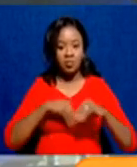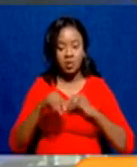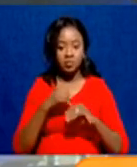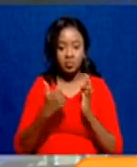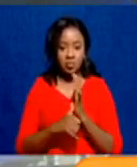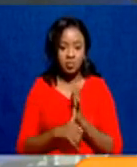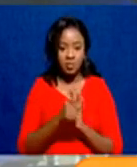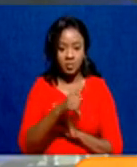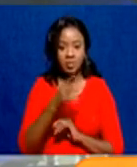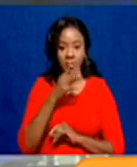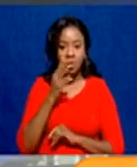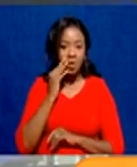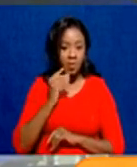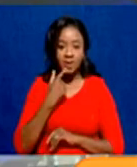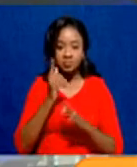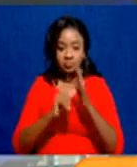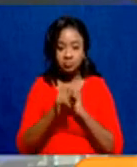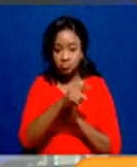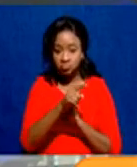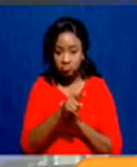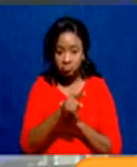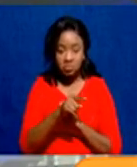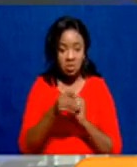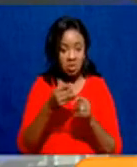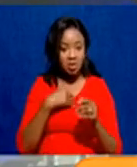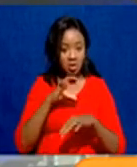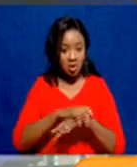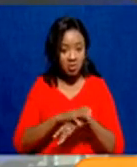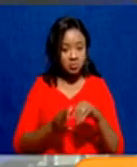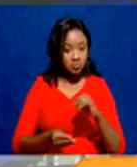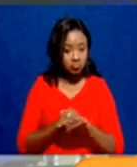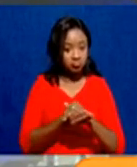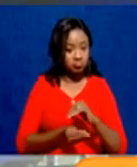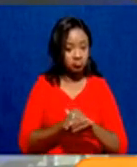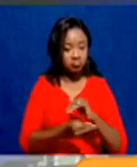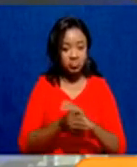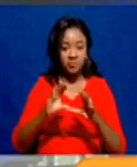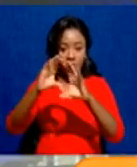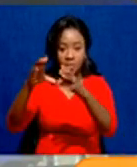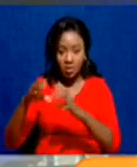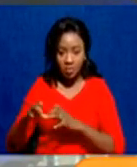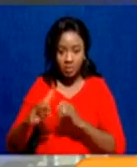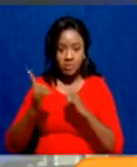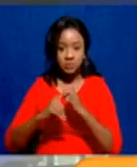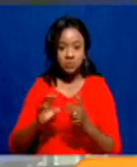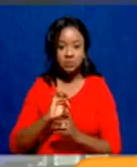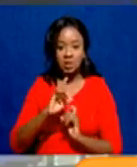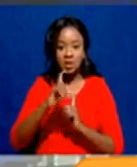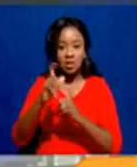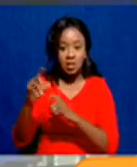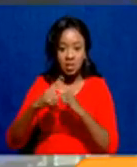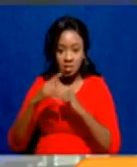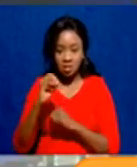corruption-related charges. Well, Oparanya is said to have allegedly received kickbacks from six companies that were awarded